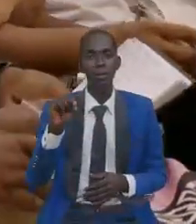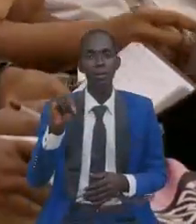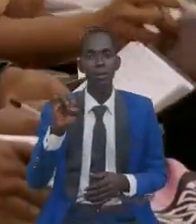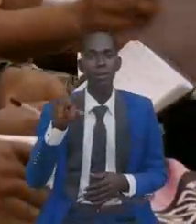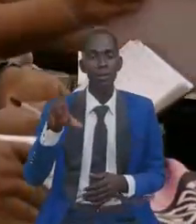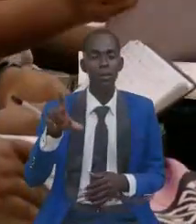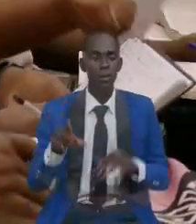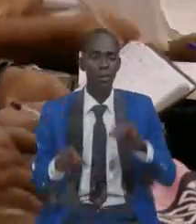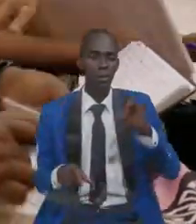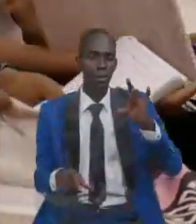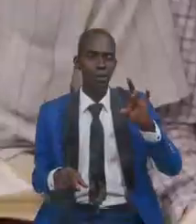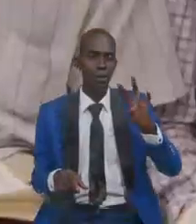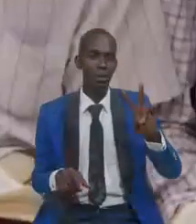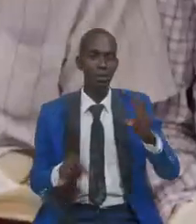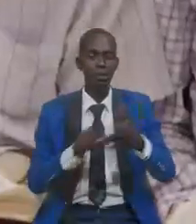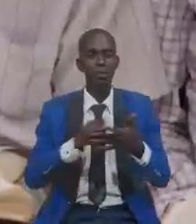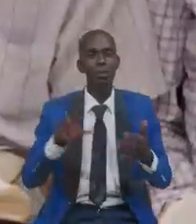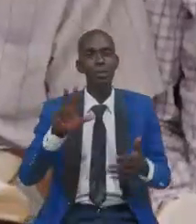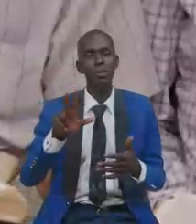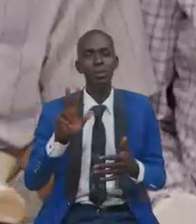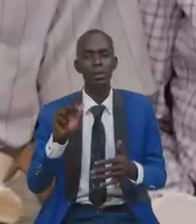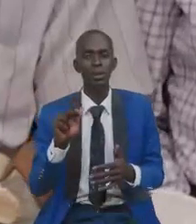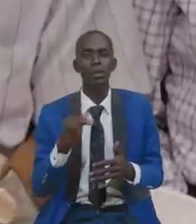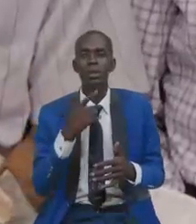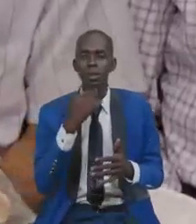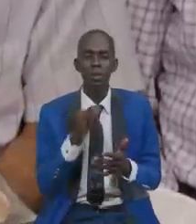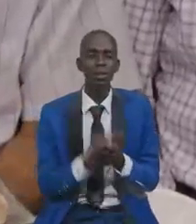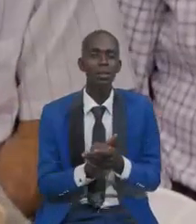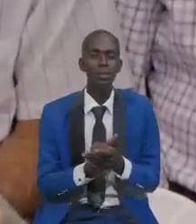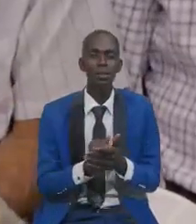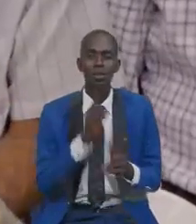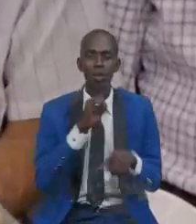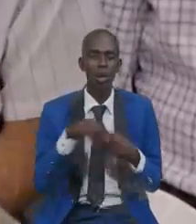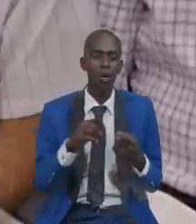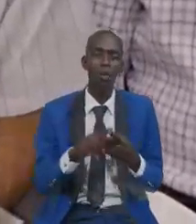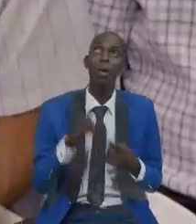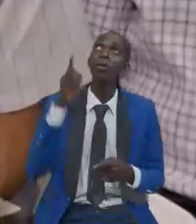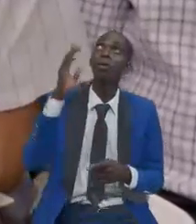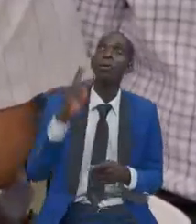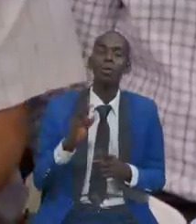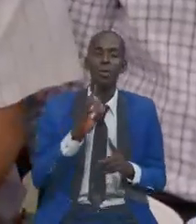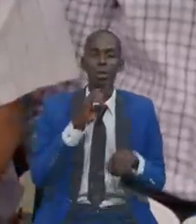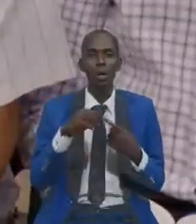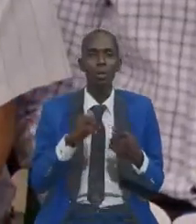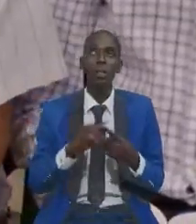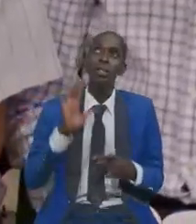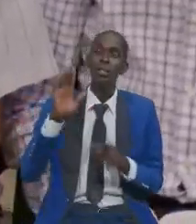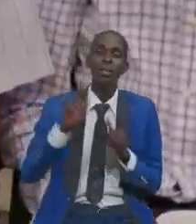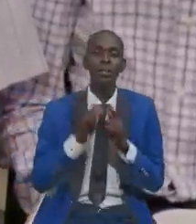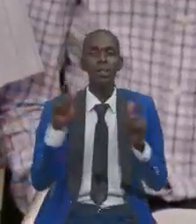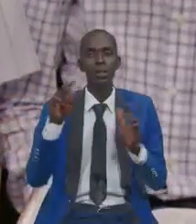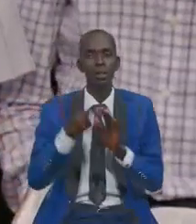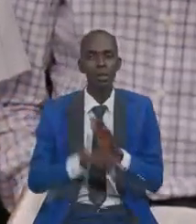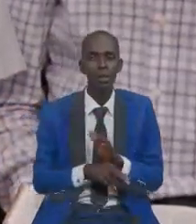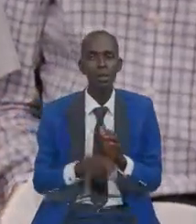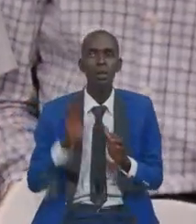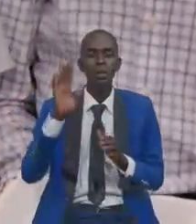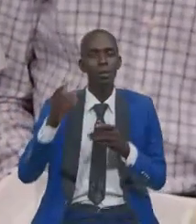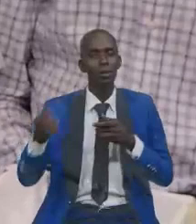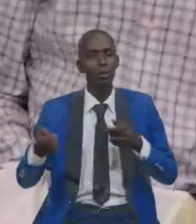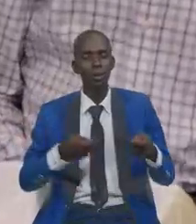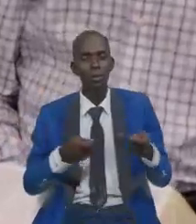verse 13, it's about God, it's about his greatness, it's about his deathless dominion